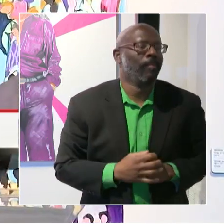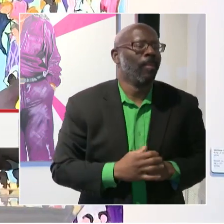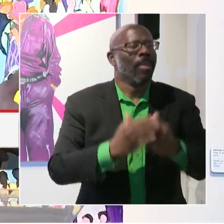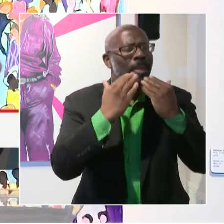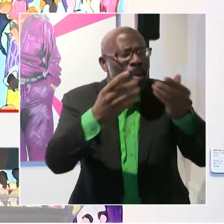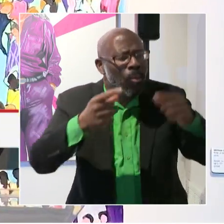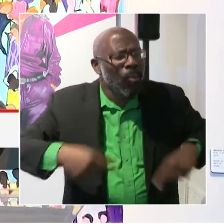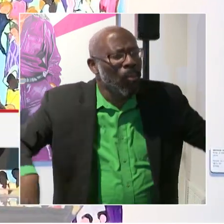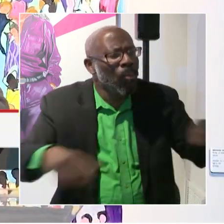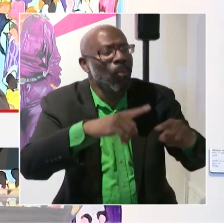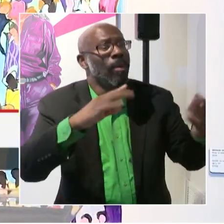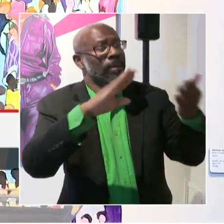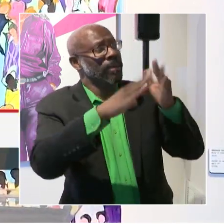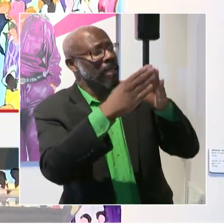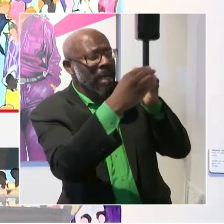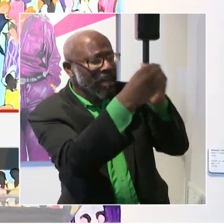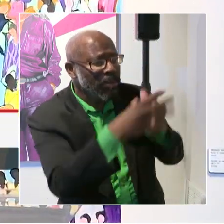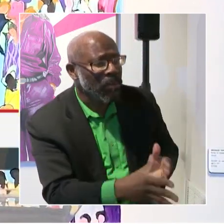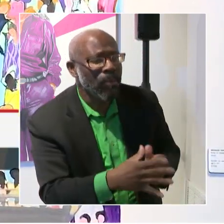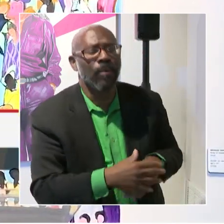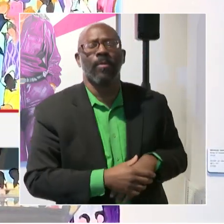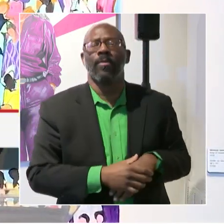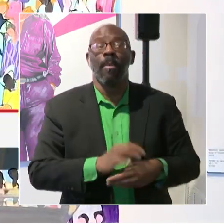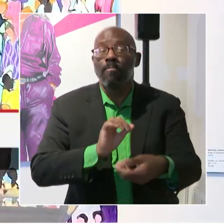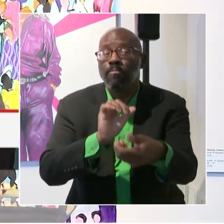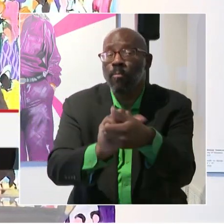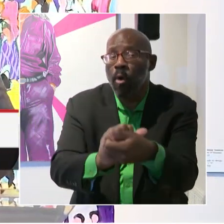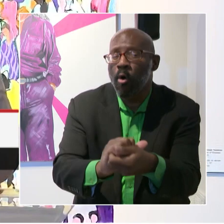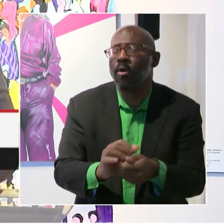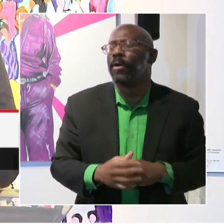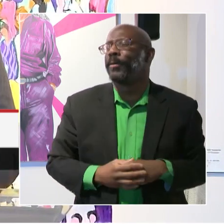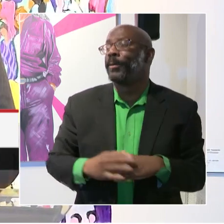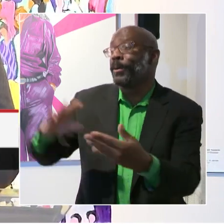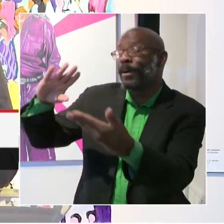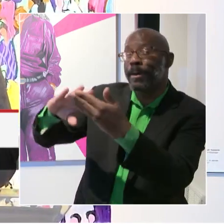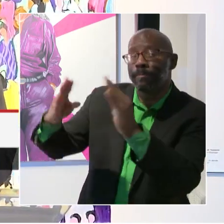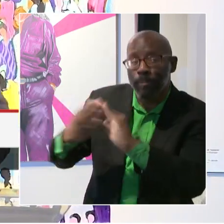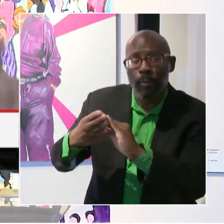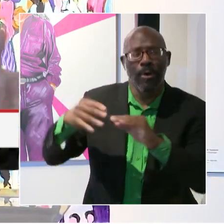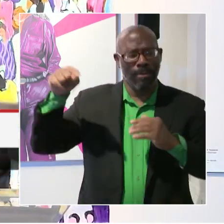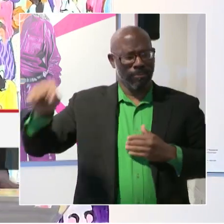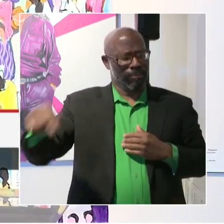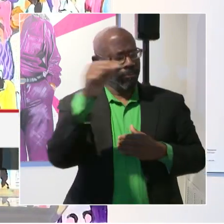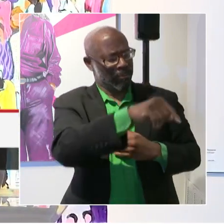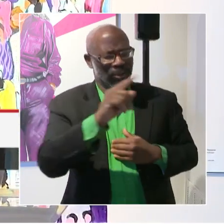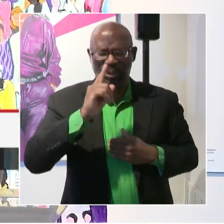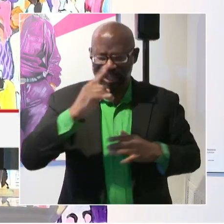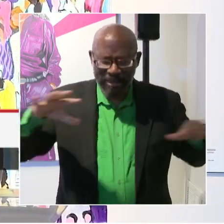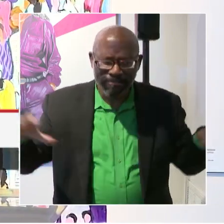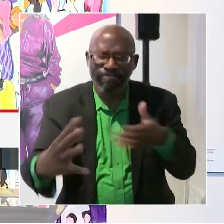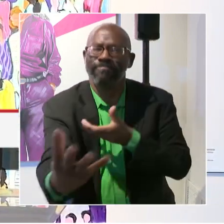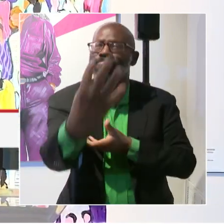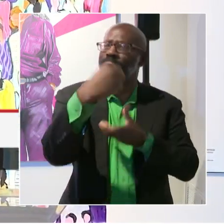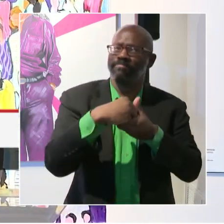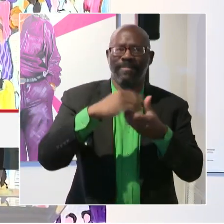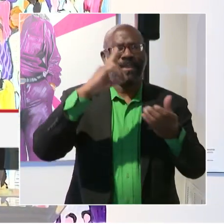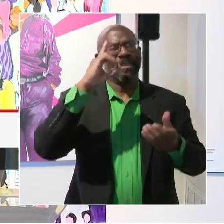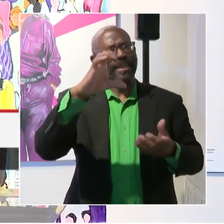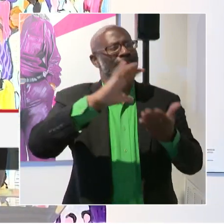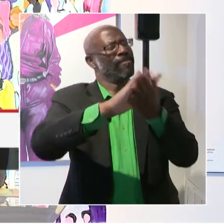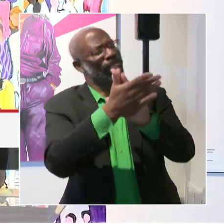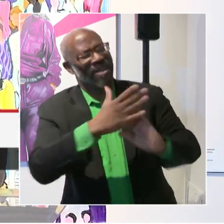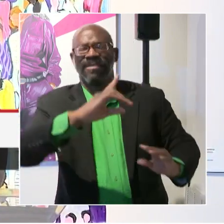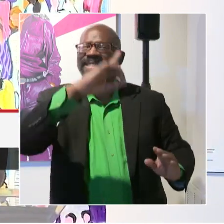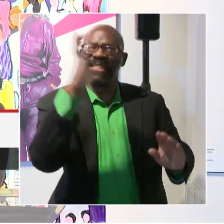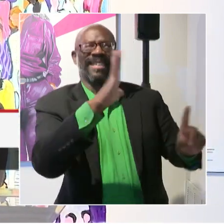here today, and our community at large who make DC, DC. It's my privilege to now introduce a 2023 locally